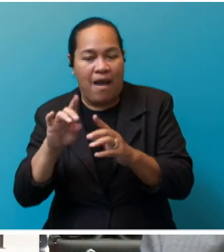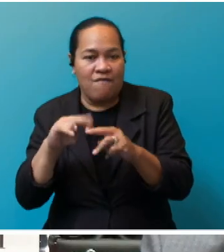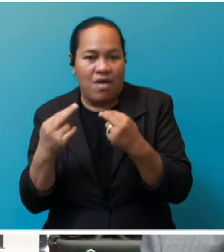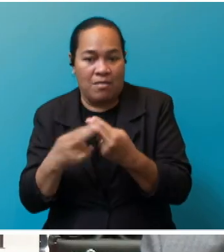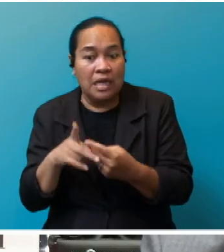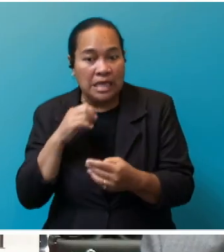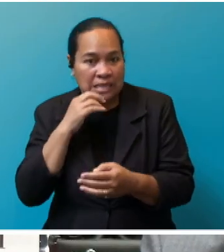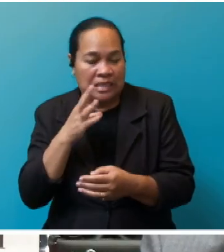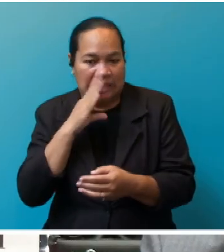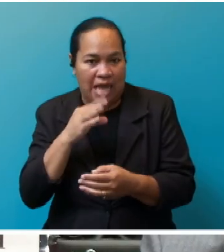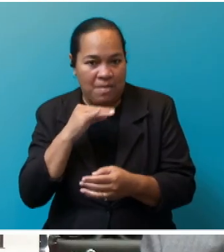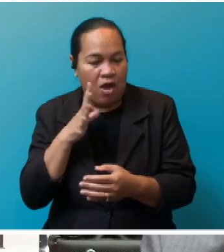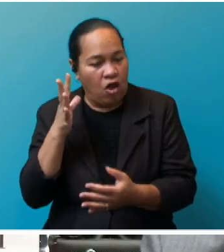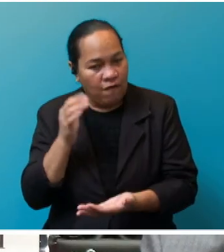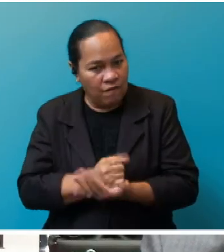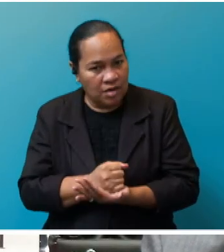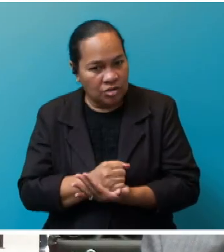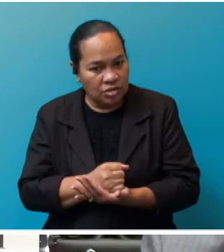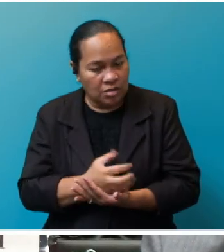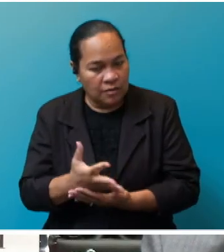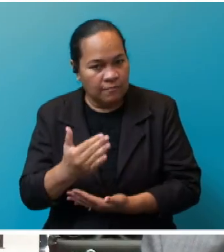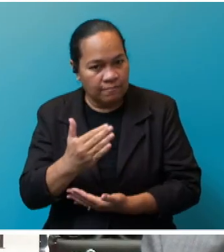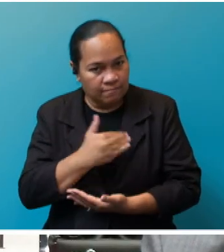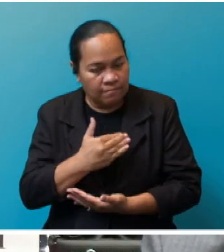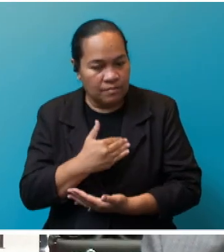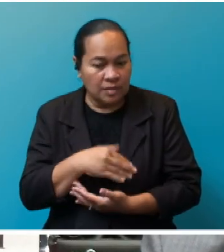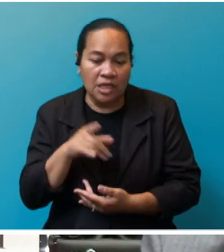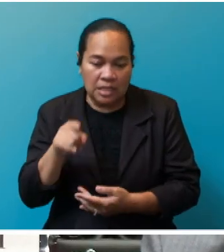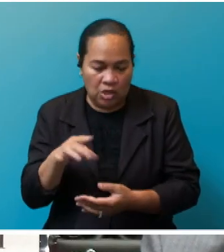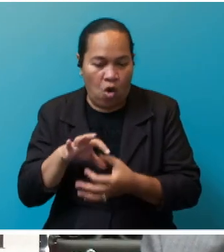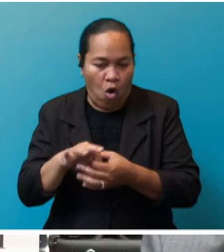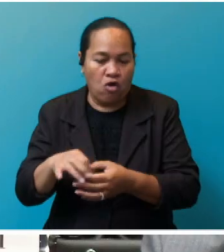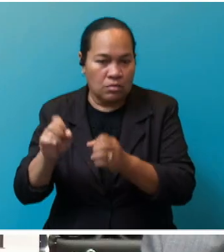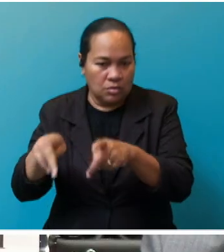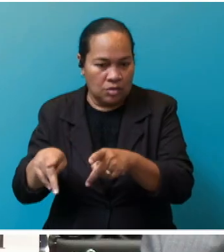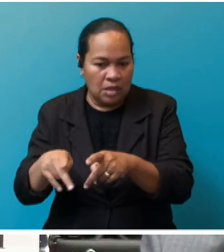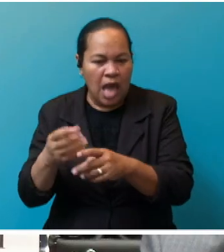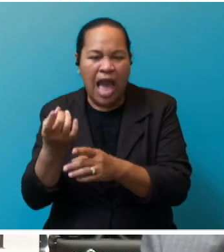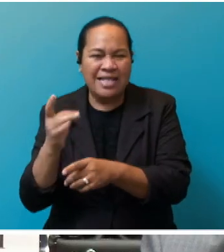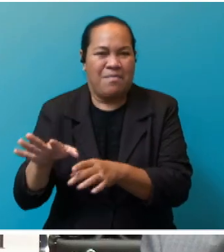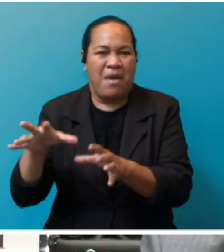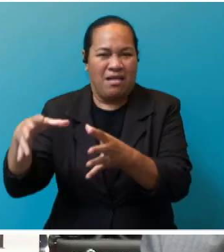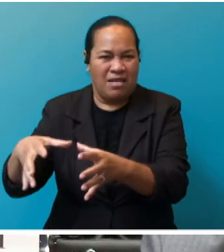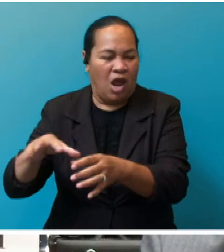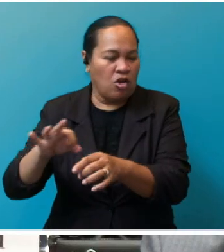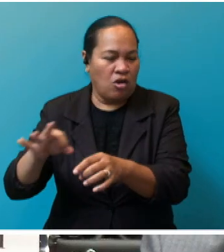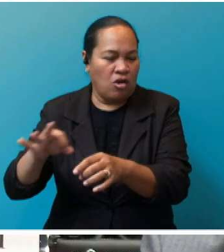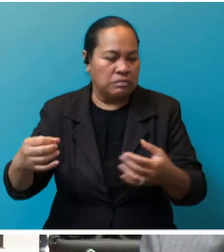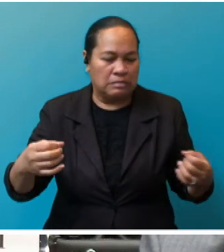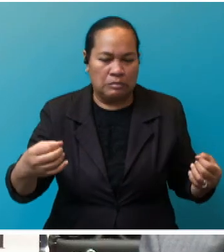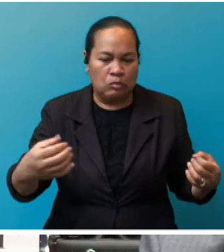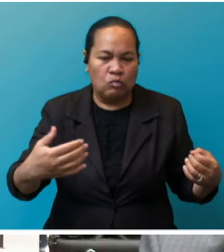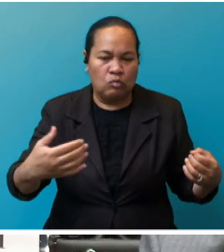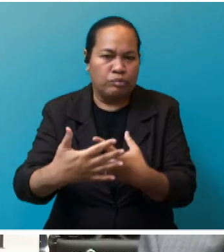conviction that tourism deserves its own platform, resulting in autonomy to drive development across the Pacific.